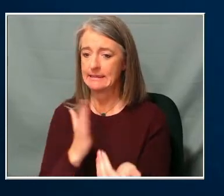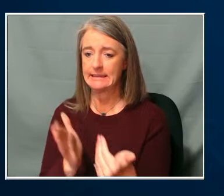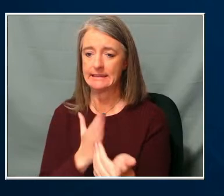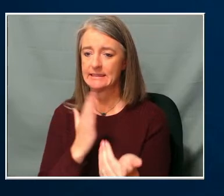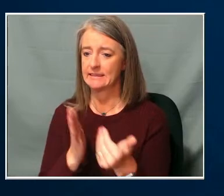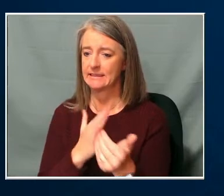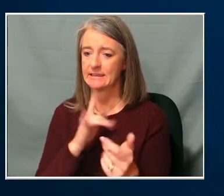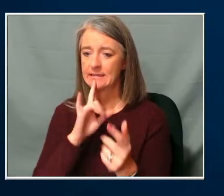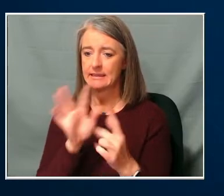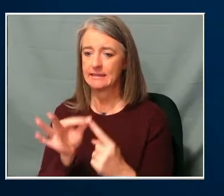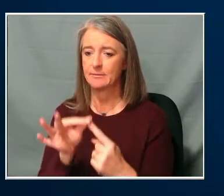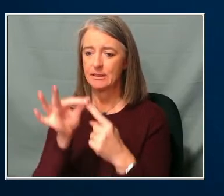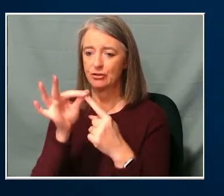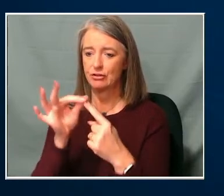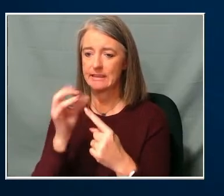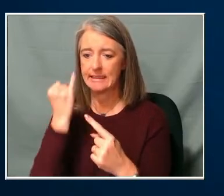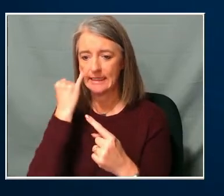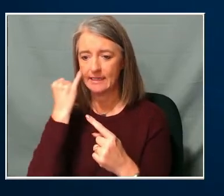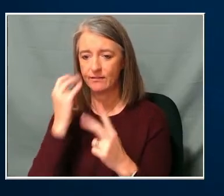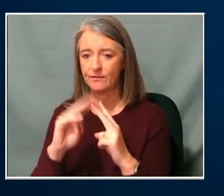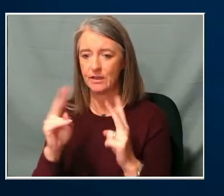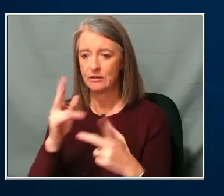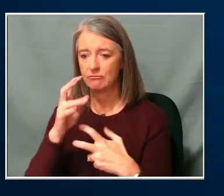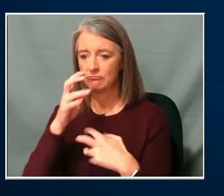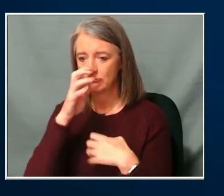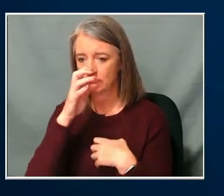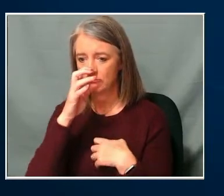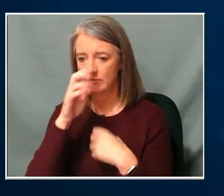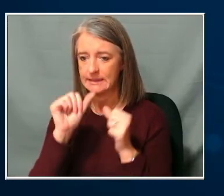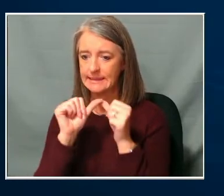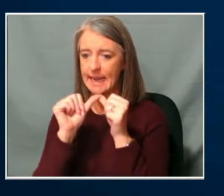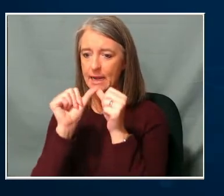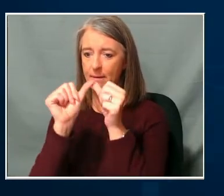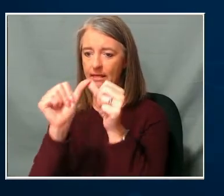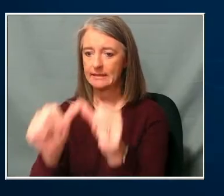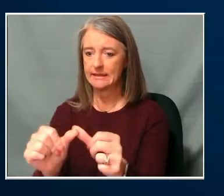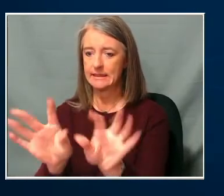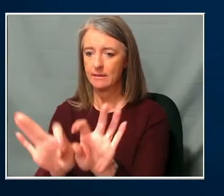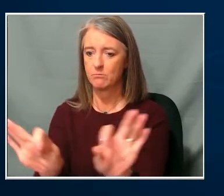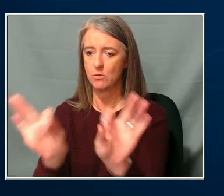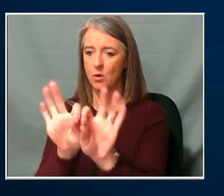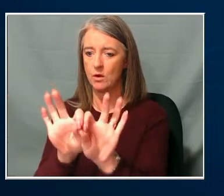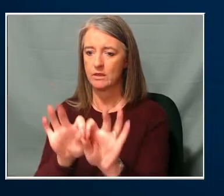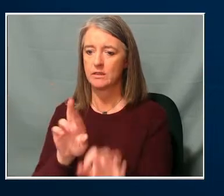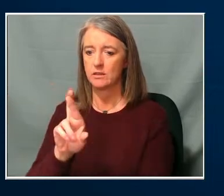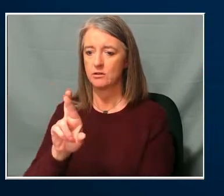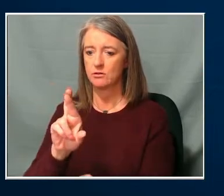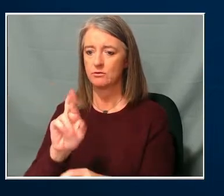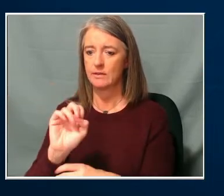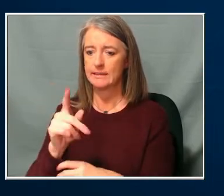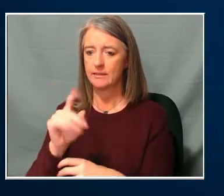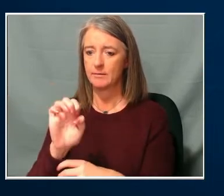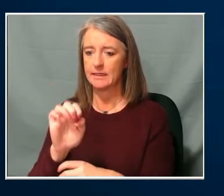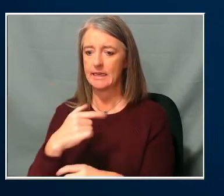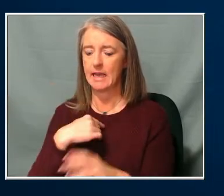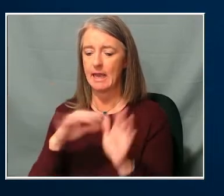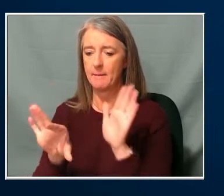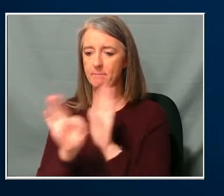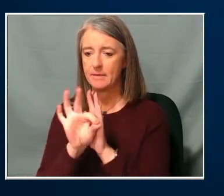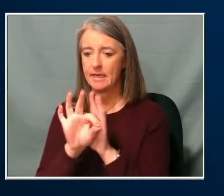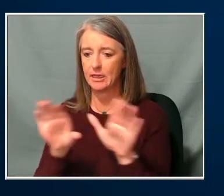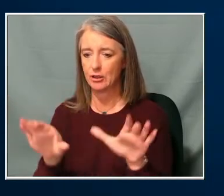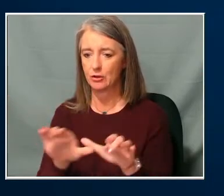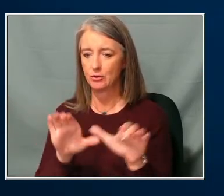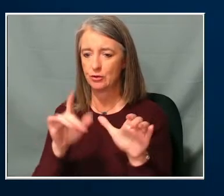especially if it's very strict. Sustainability is very important. This recipe that I usually pick and do for